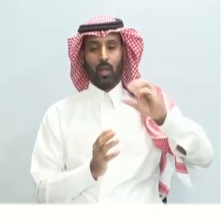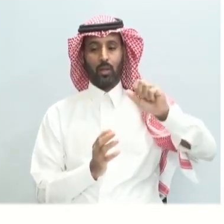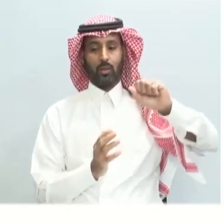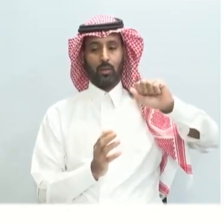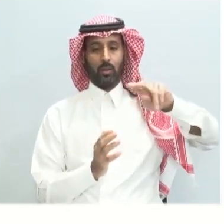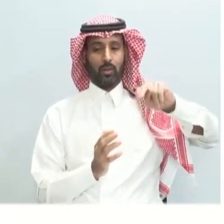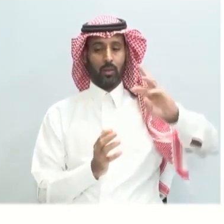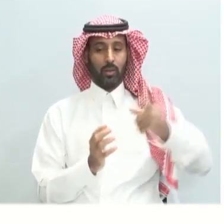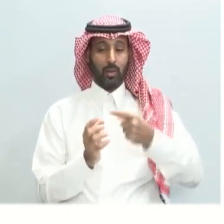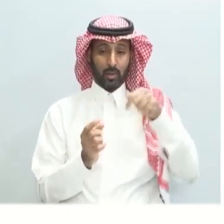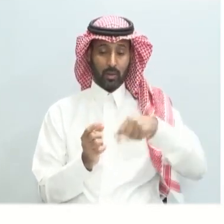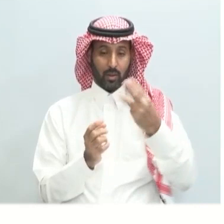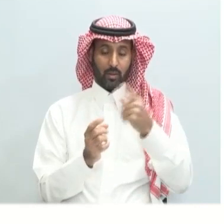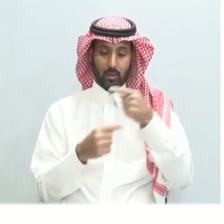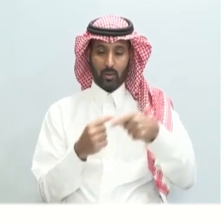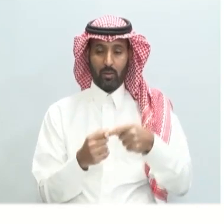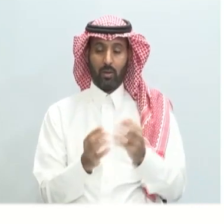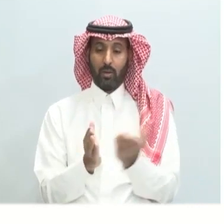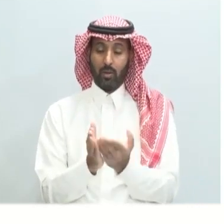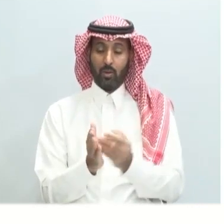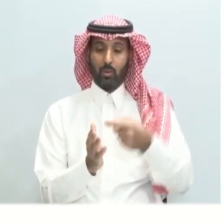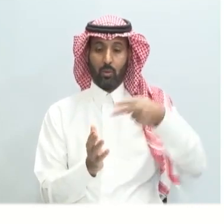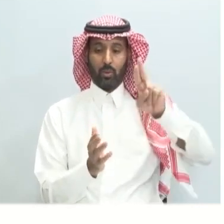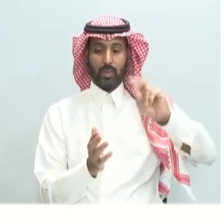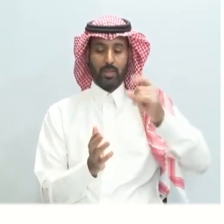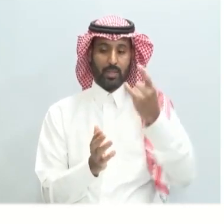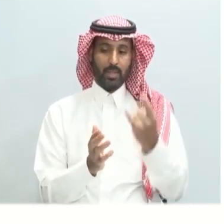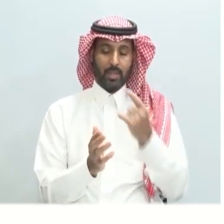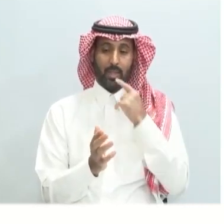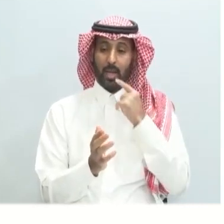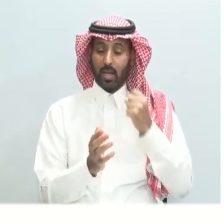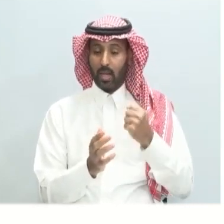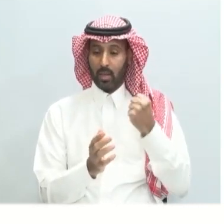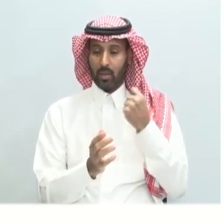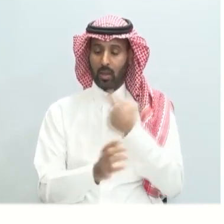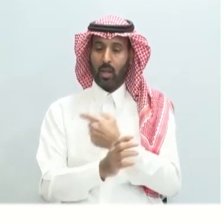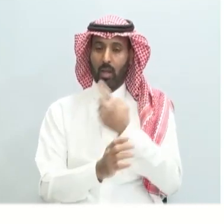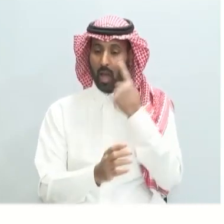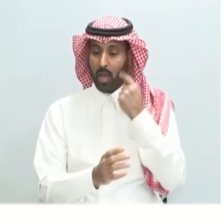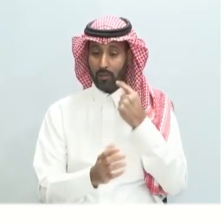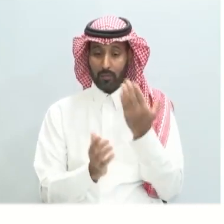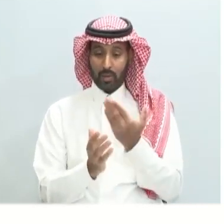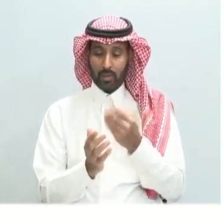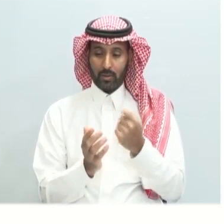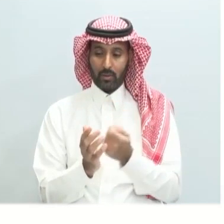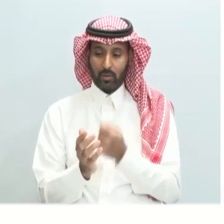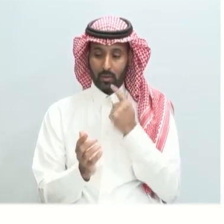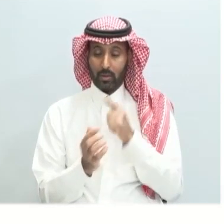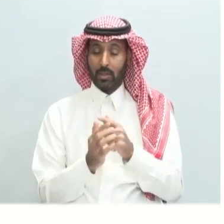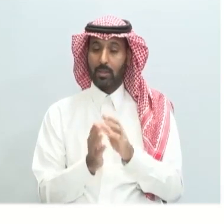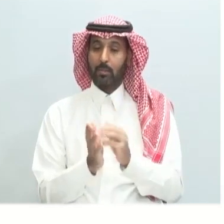today inshallah we will cover unit 10, a healthy life, reading and writing on